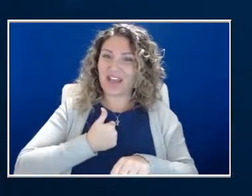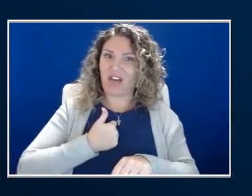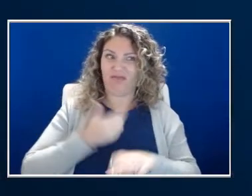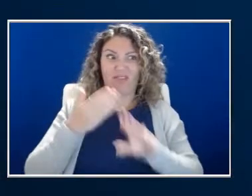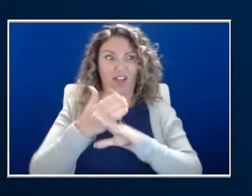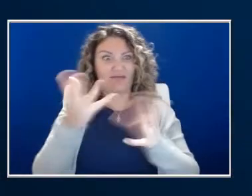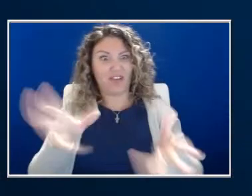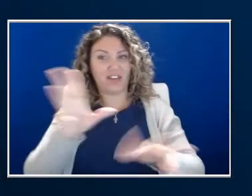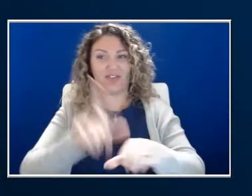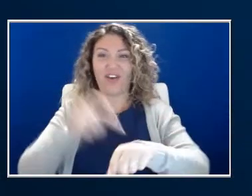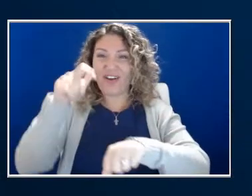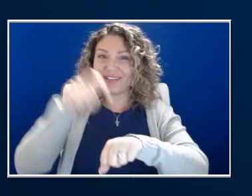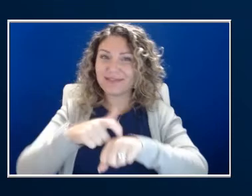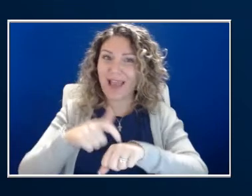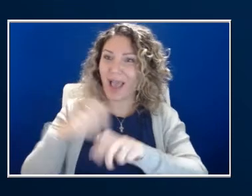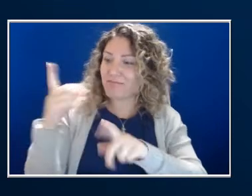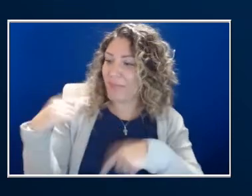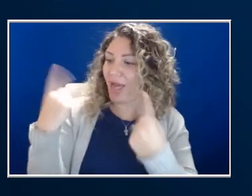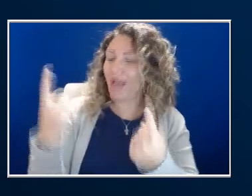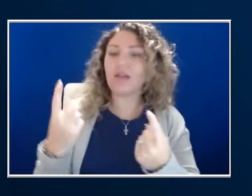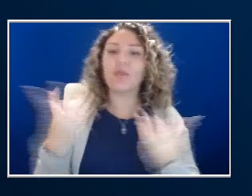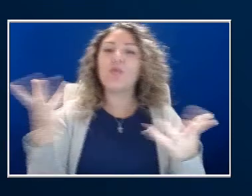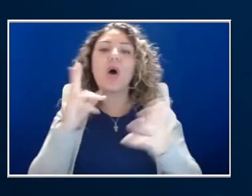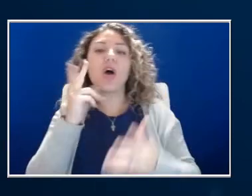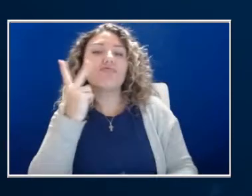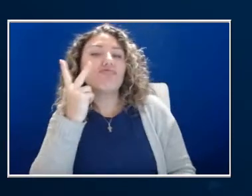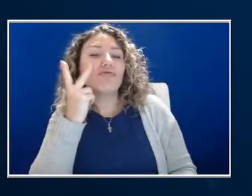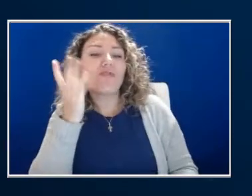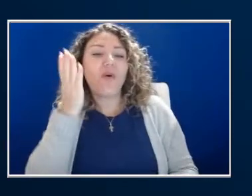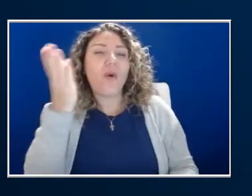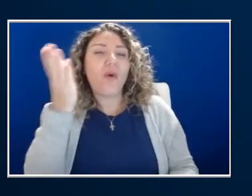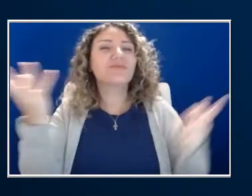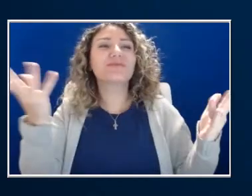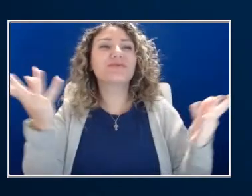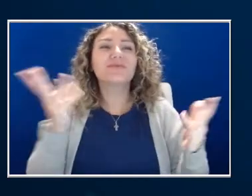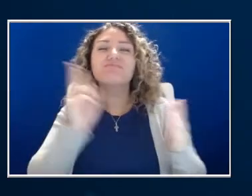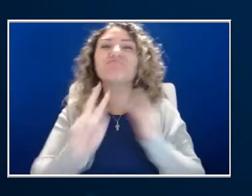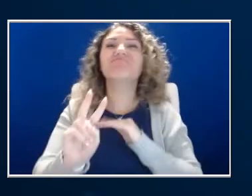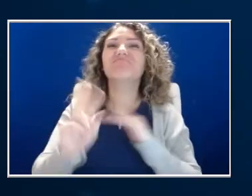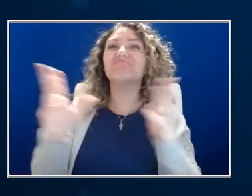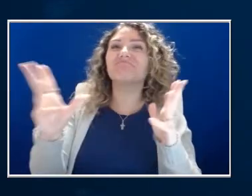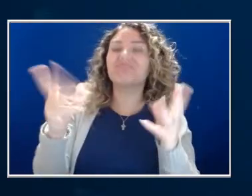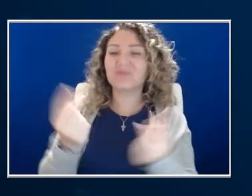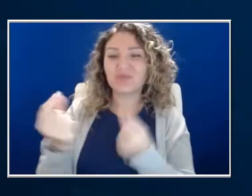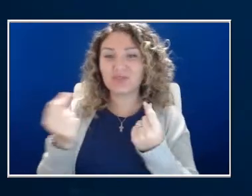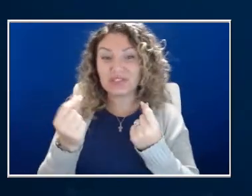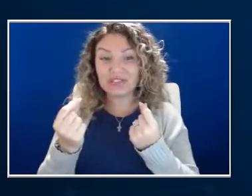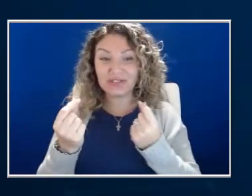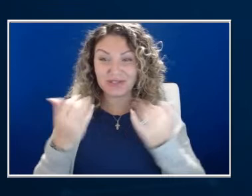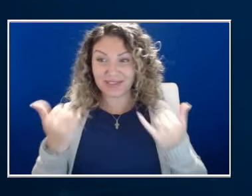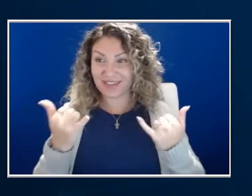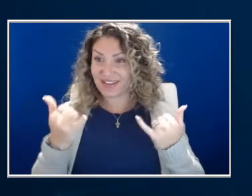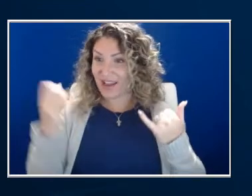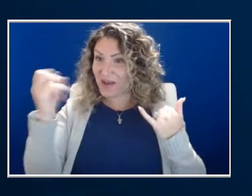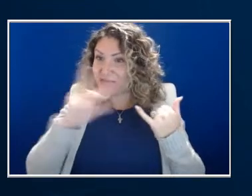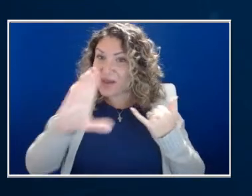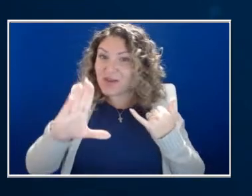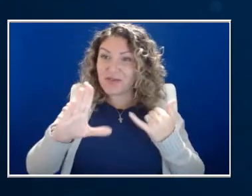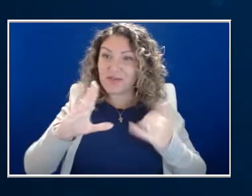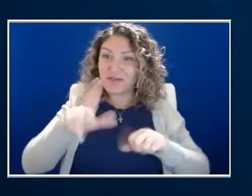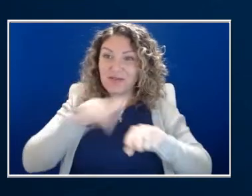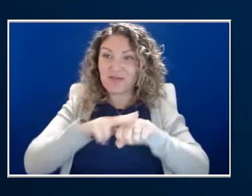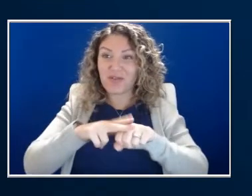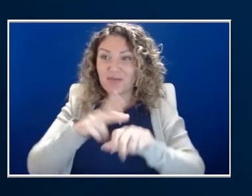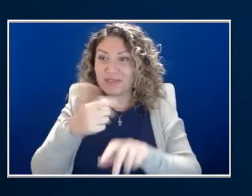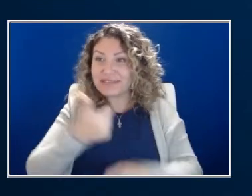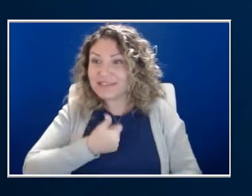what are you looking forward to doing? Is there anything you've got on the agenda just now that you're feeling back to your old self? Oh my